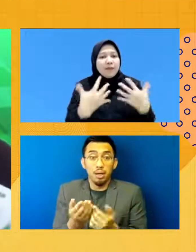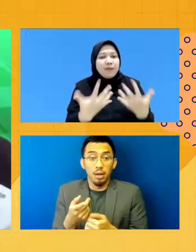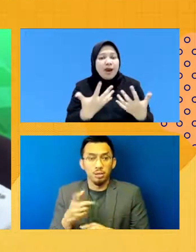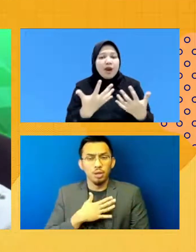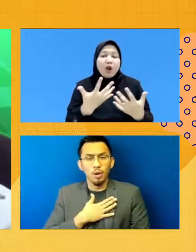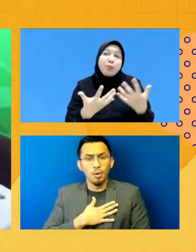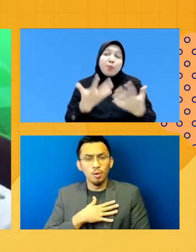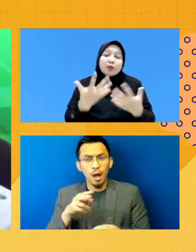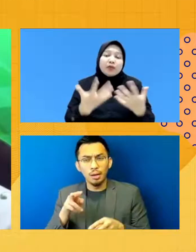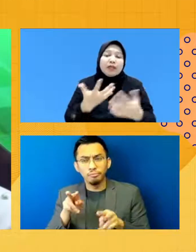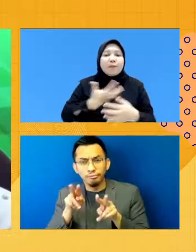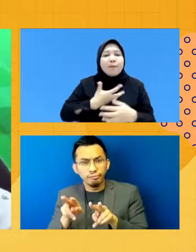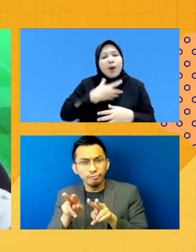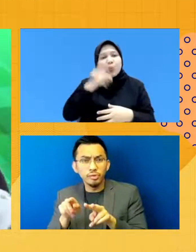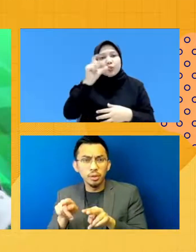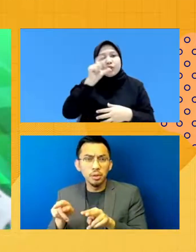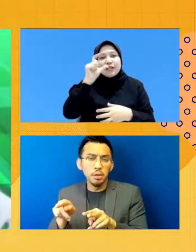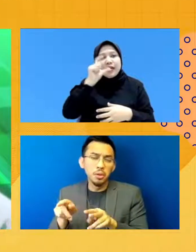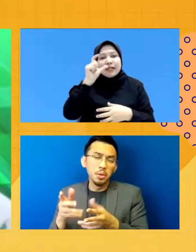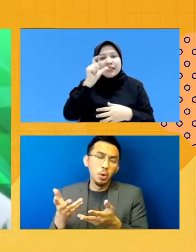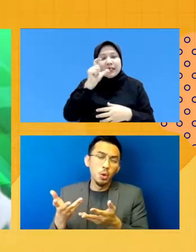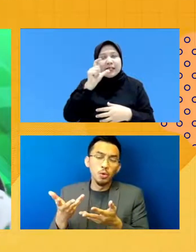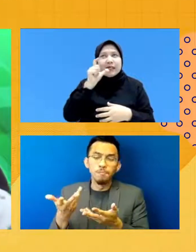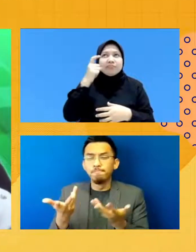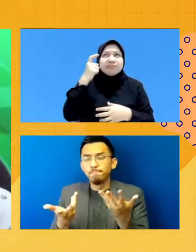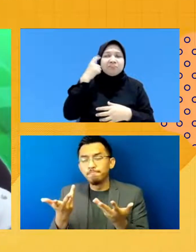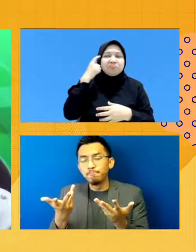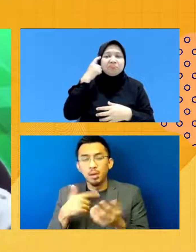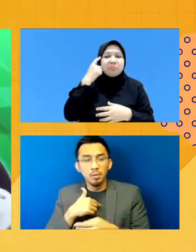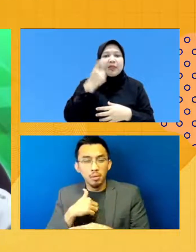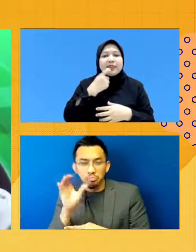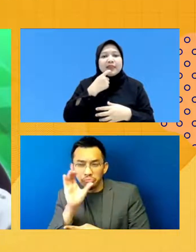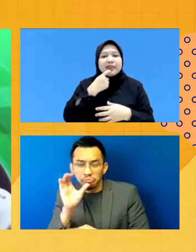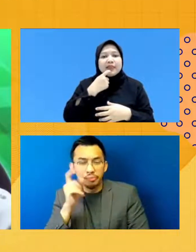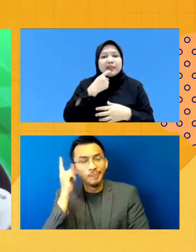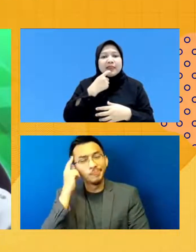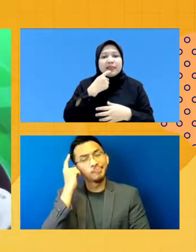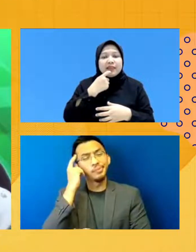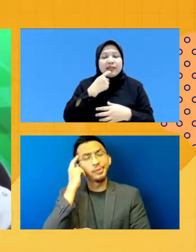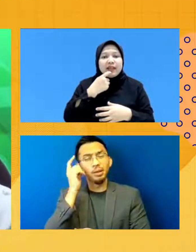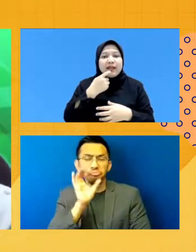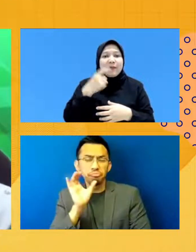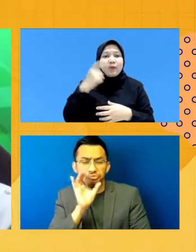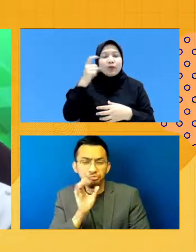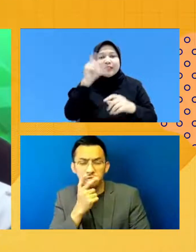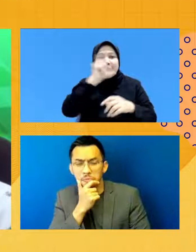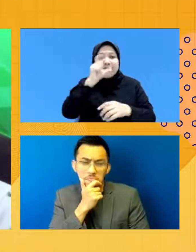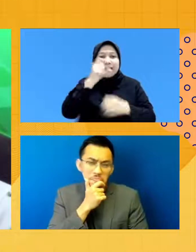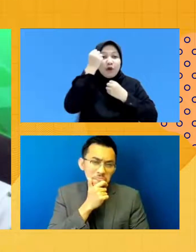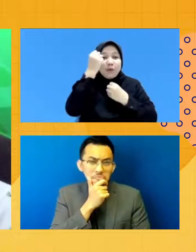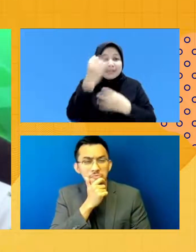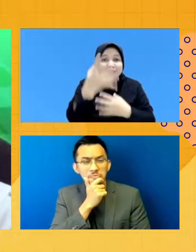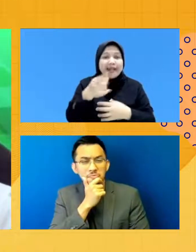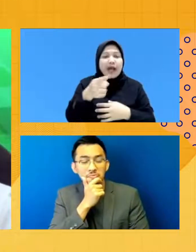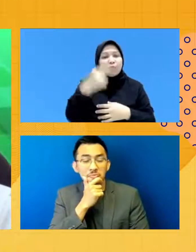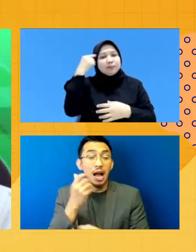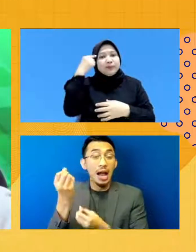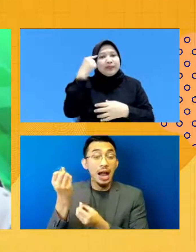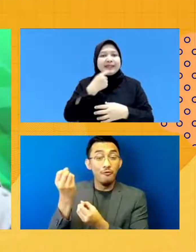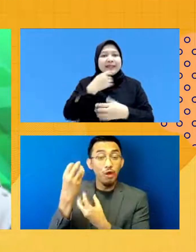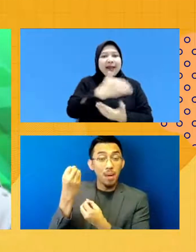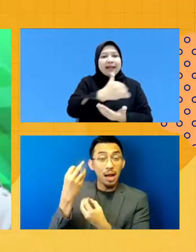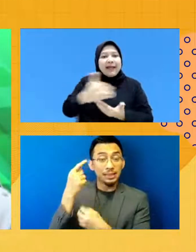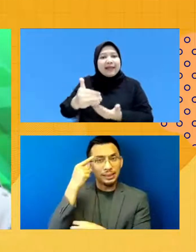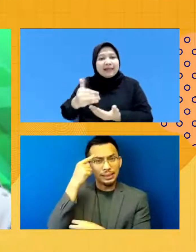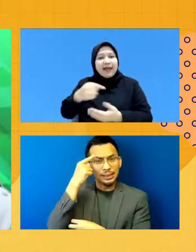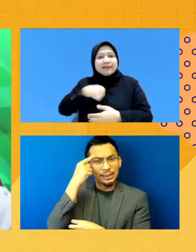to think about your data and your privacy as well. And also the sensitive